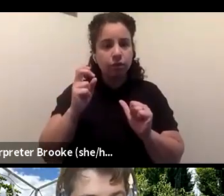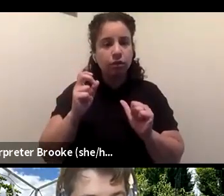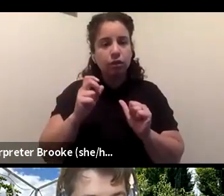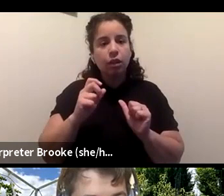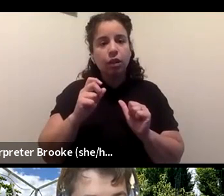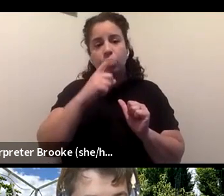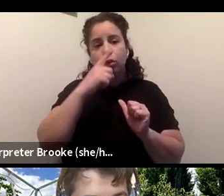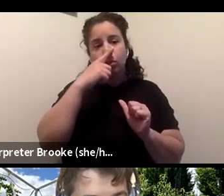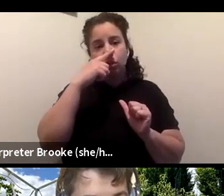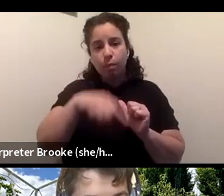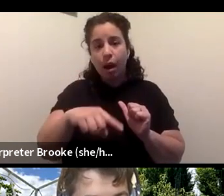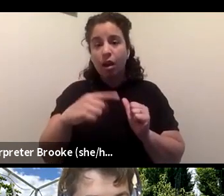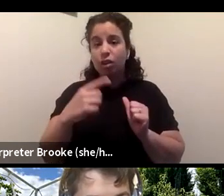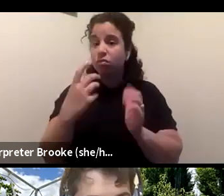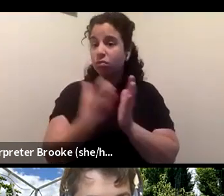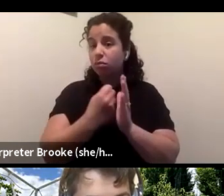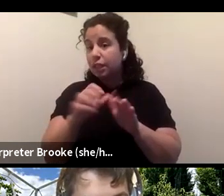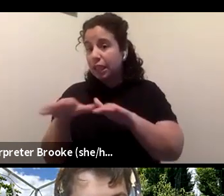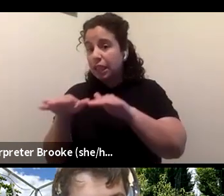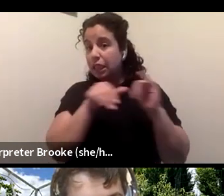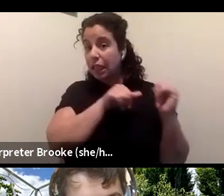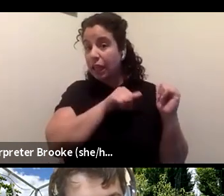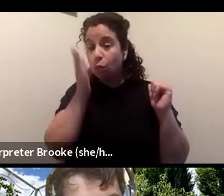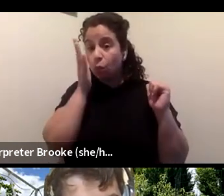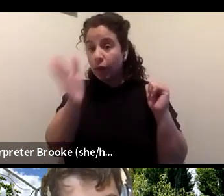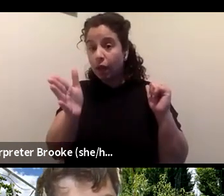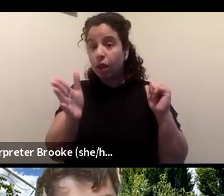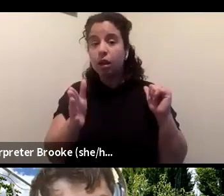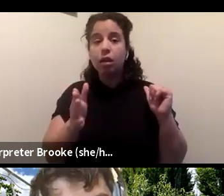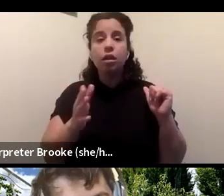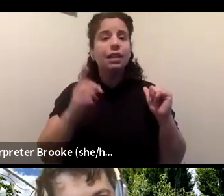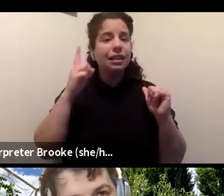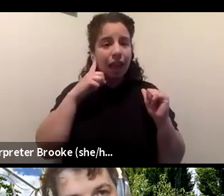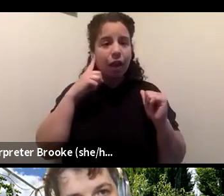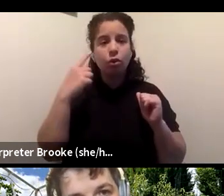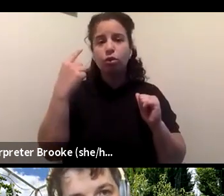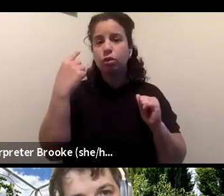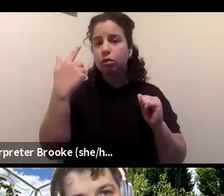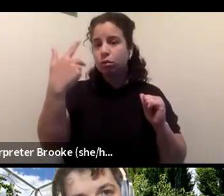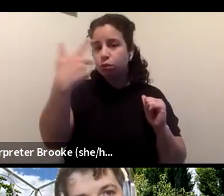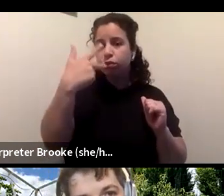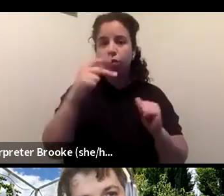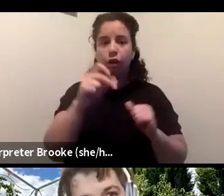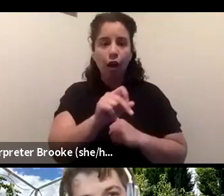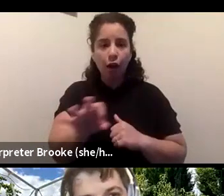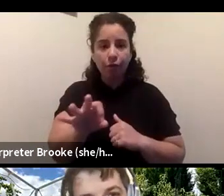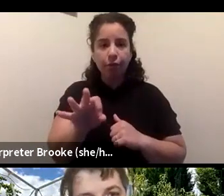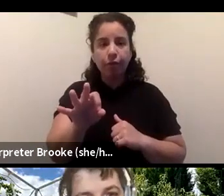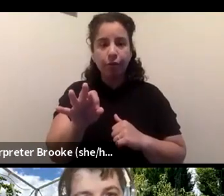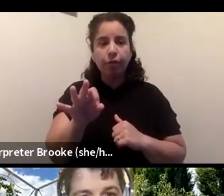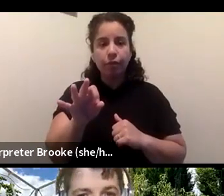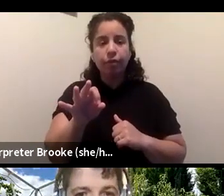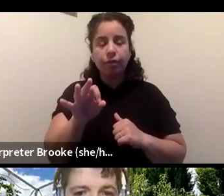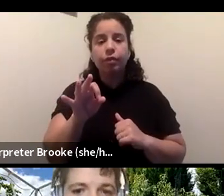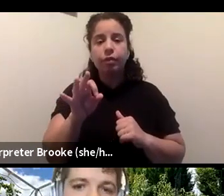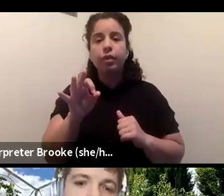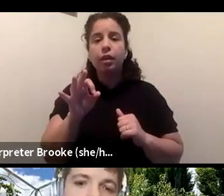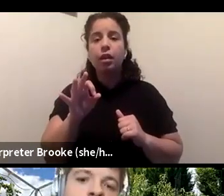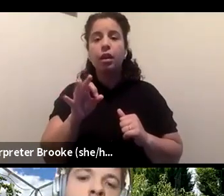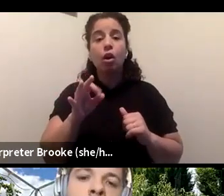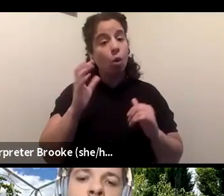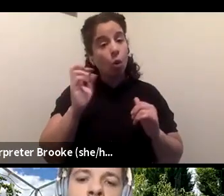So if you need to leave now, go ahead and mute your audio and video. And if you want to leave after the